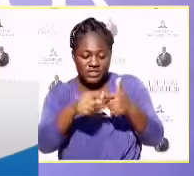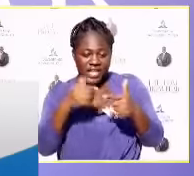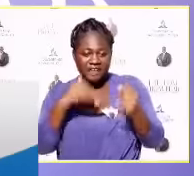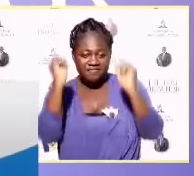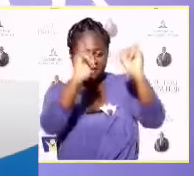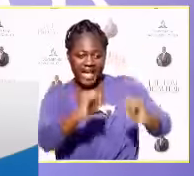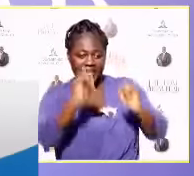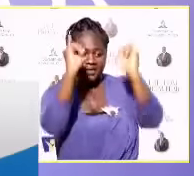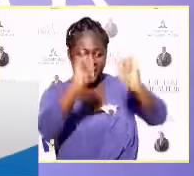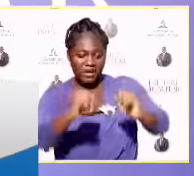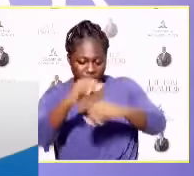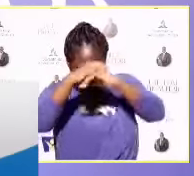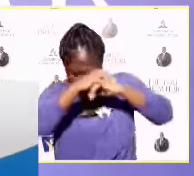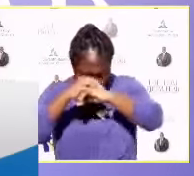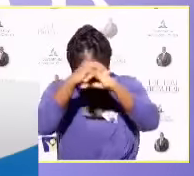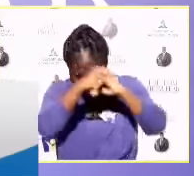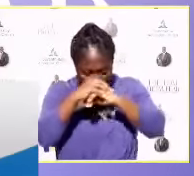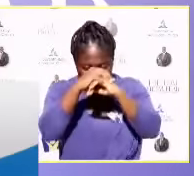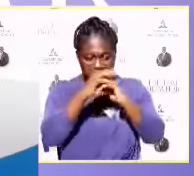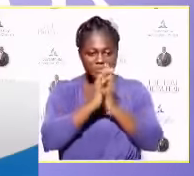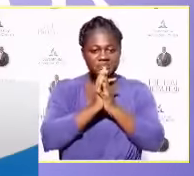them.